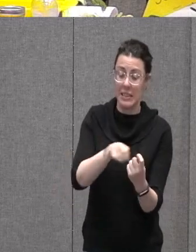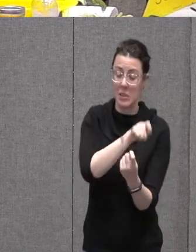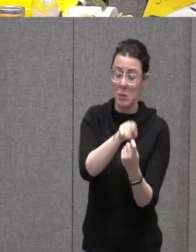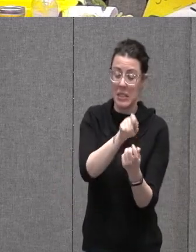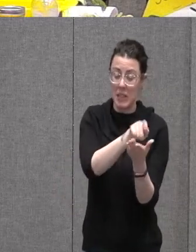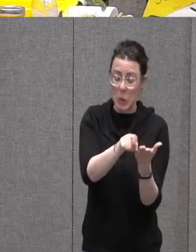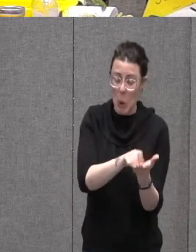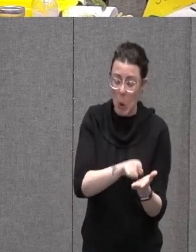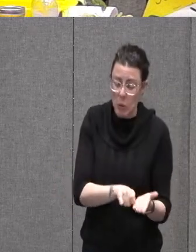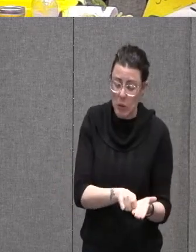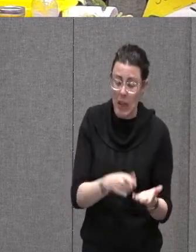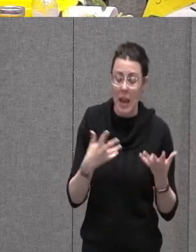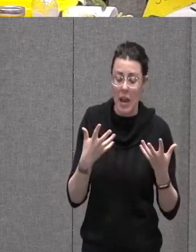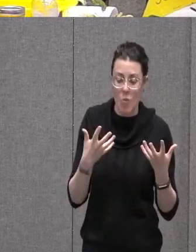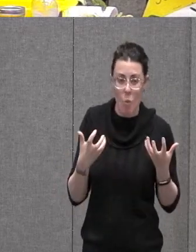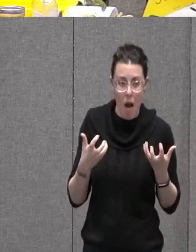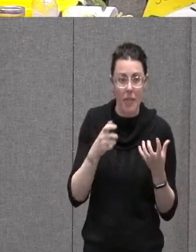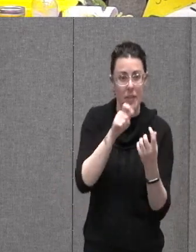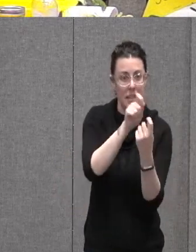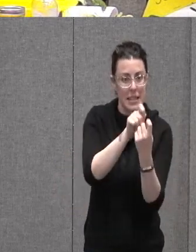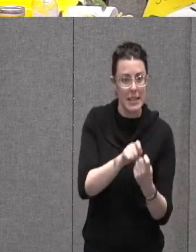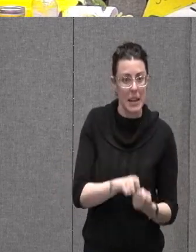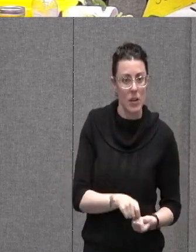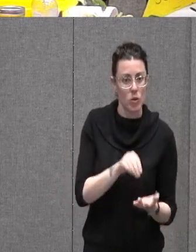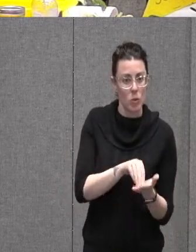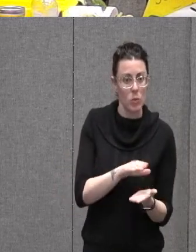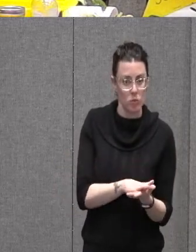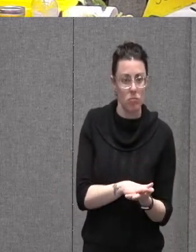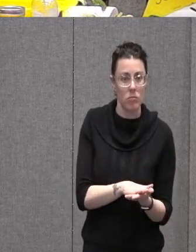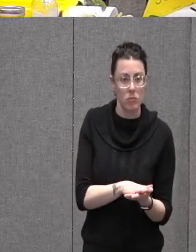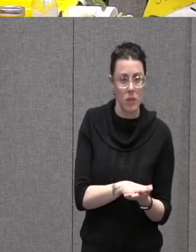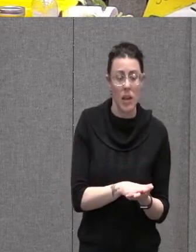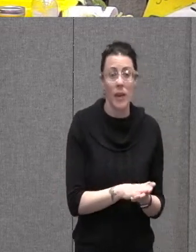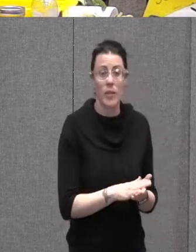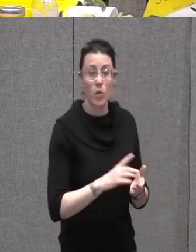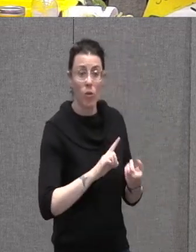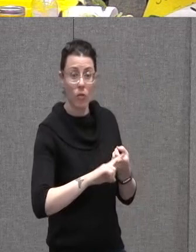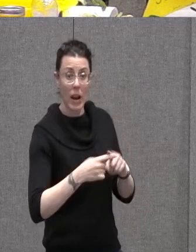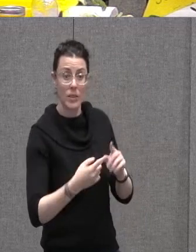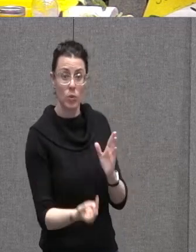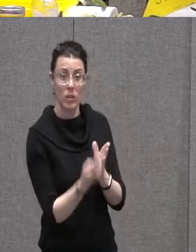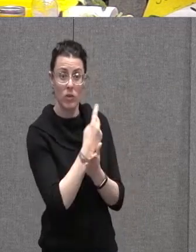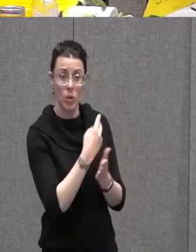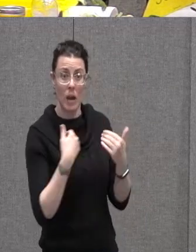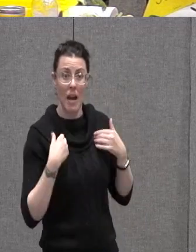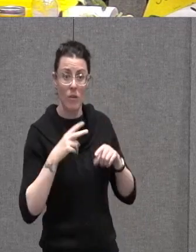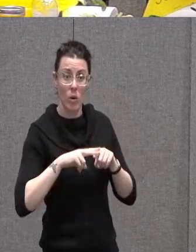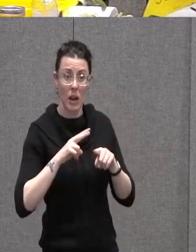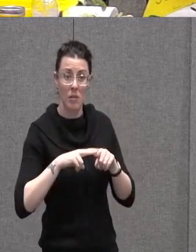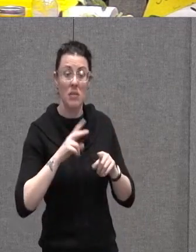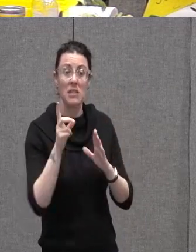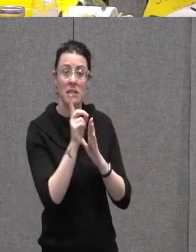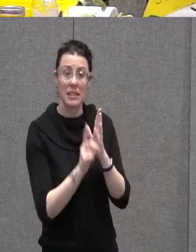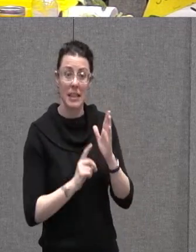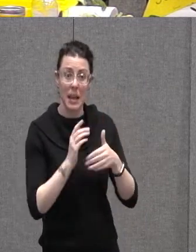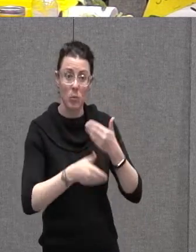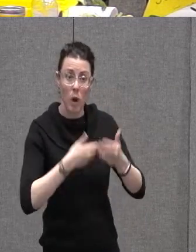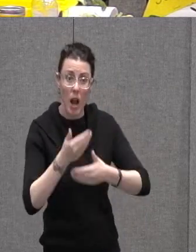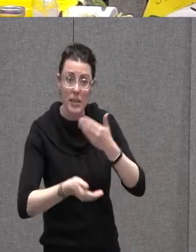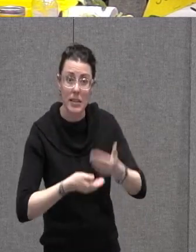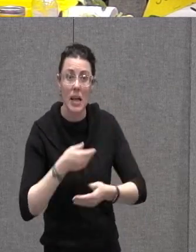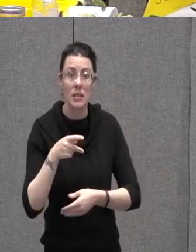of details. Yeah. So friends, let's just review real quick. We had our vocabulary words. We had our design process. We're making